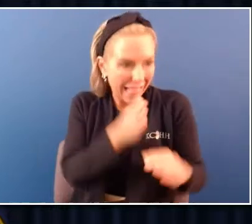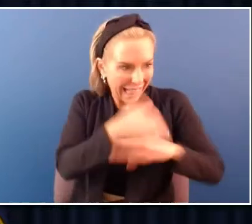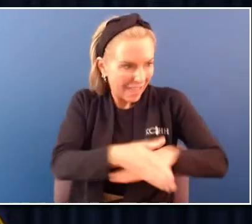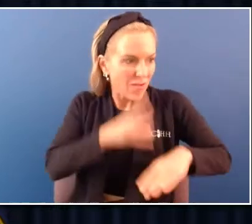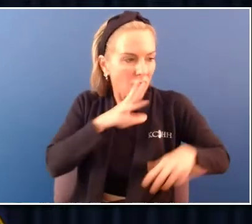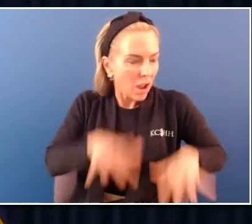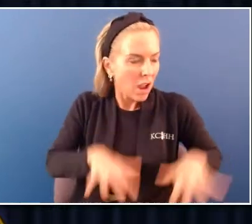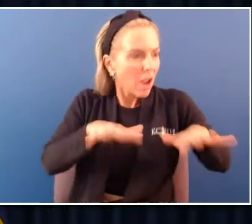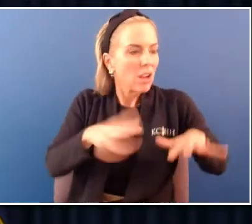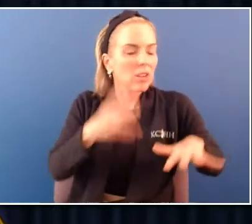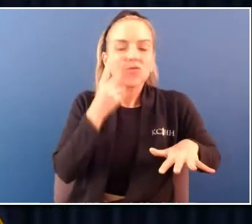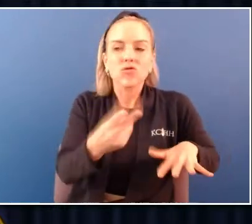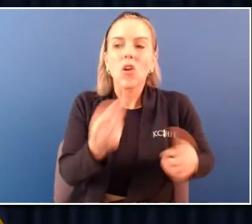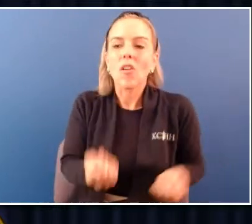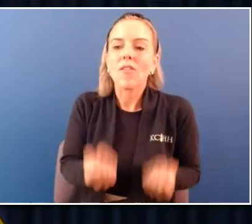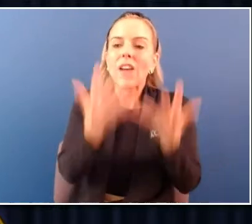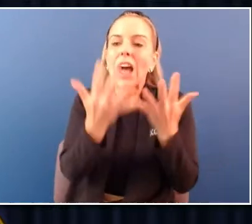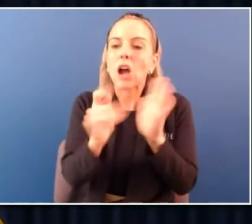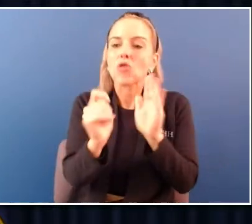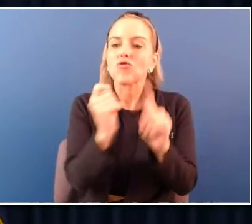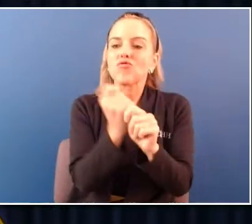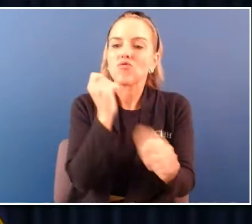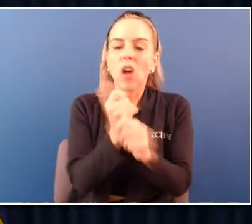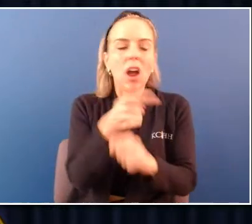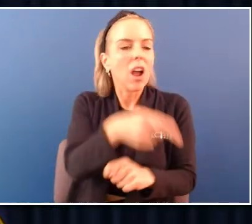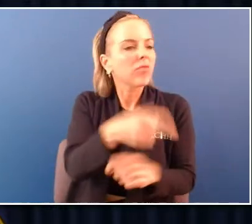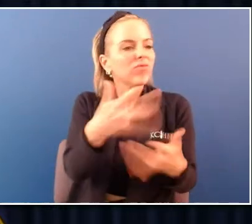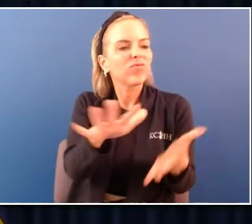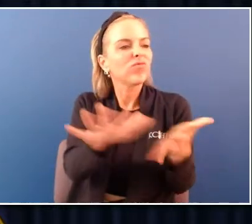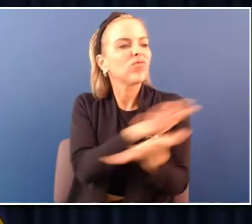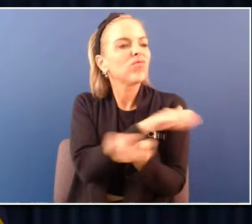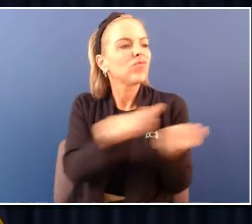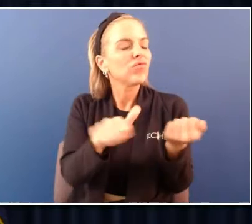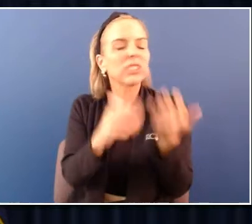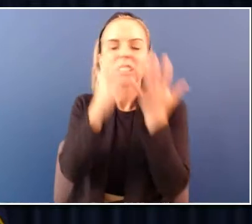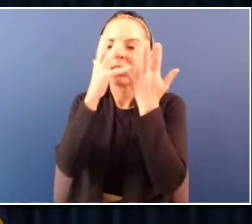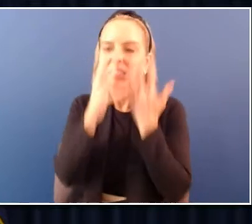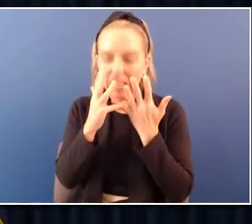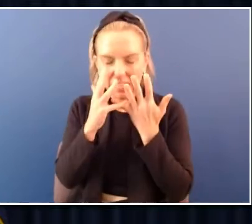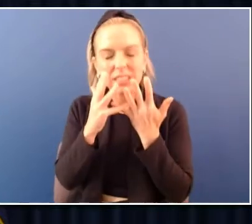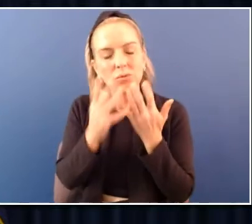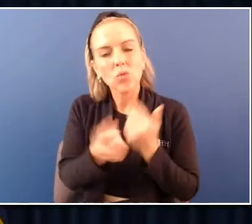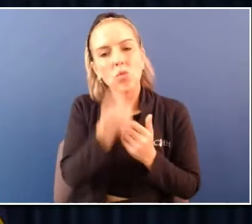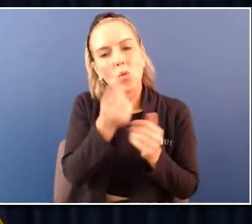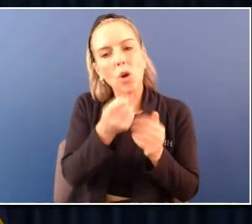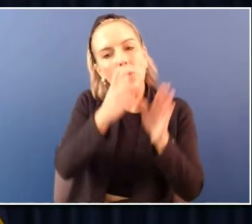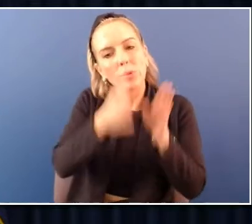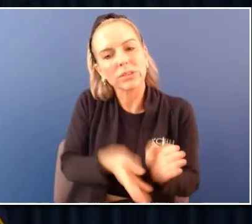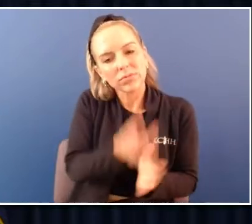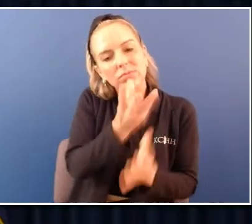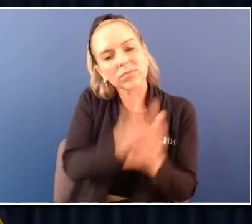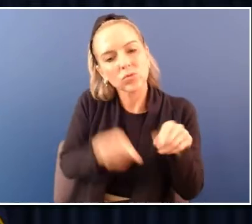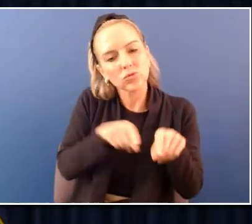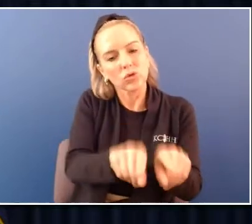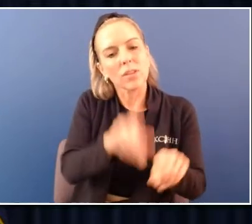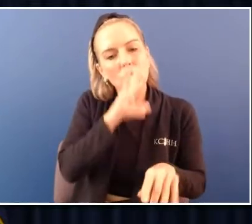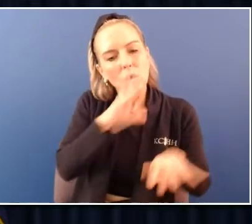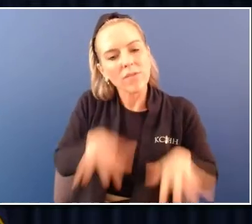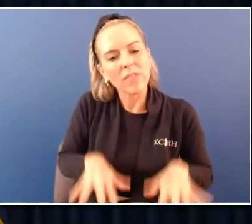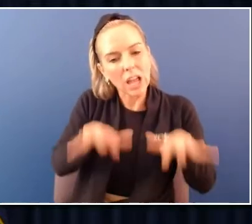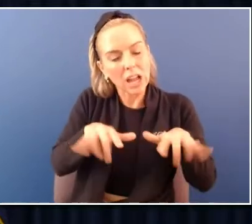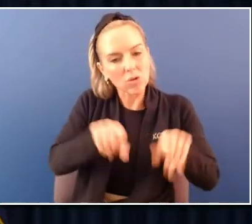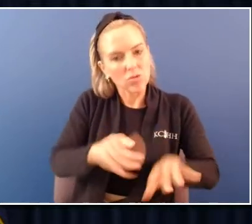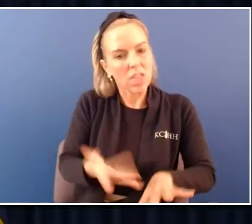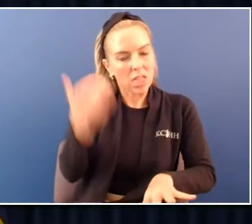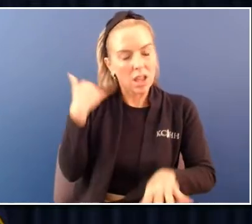had been entirely destroyed. And sadly, we lost one Kentuckian during that flooding. We've tried